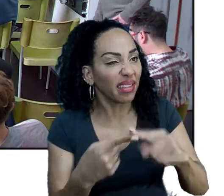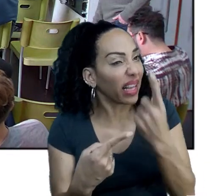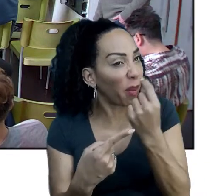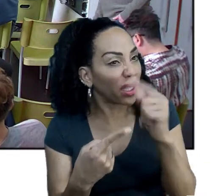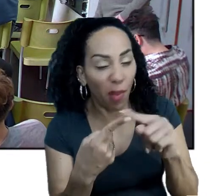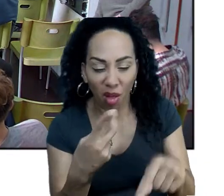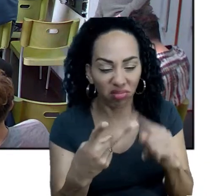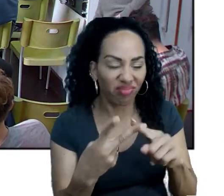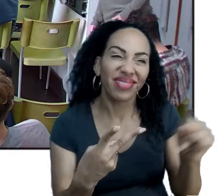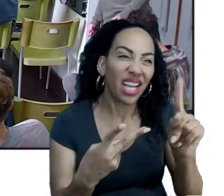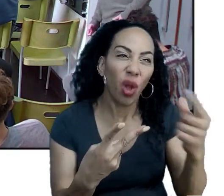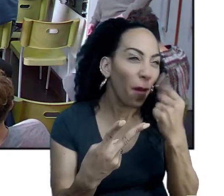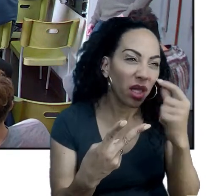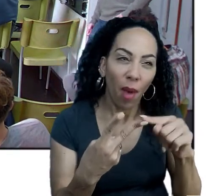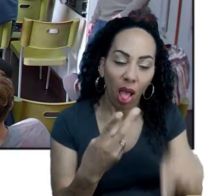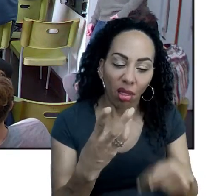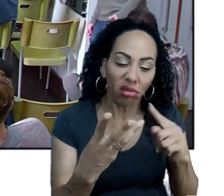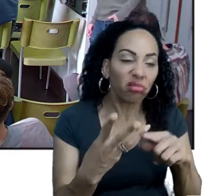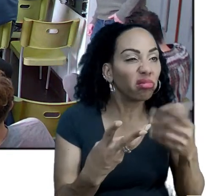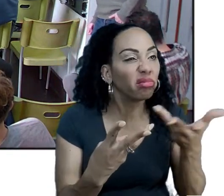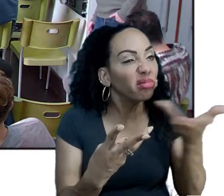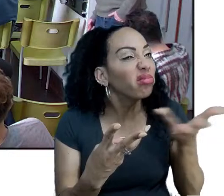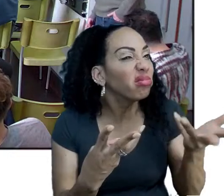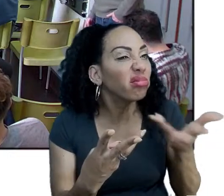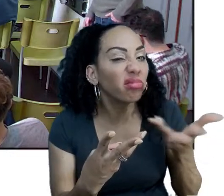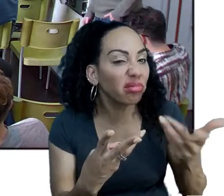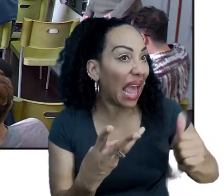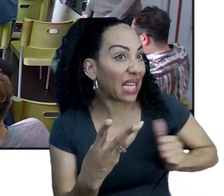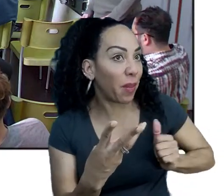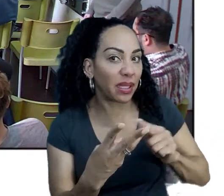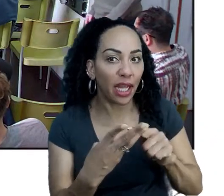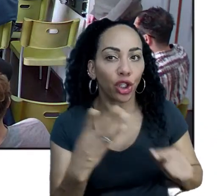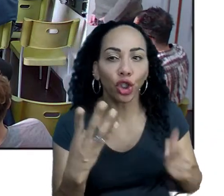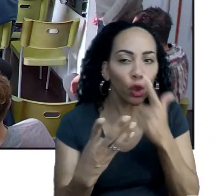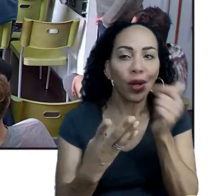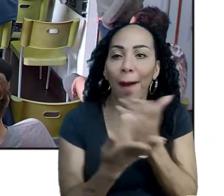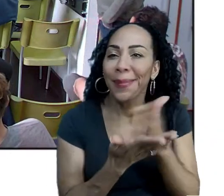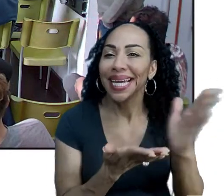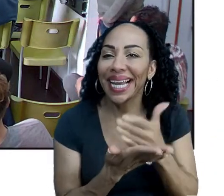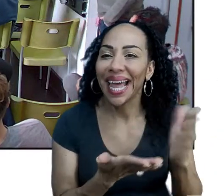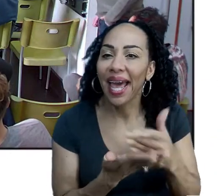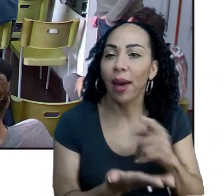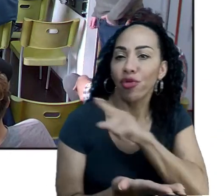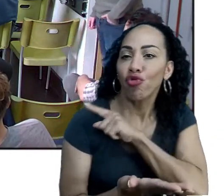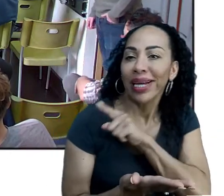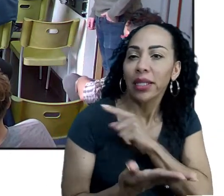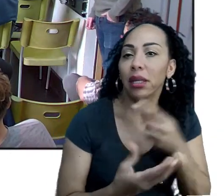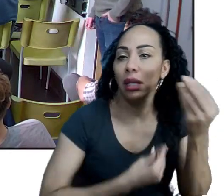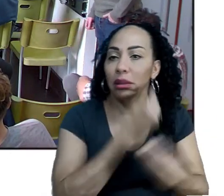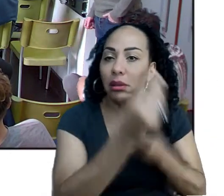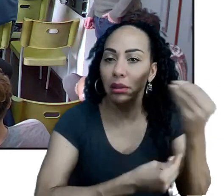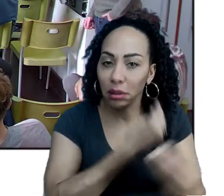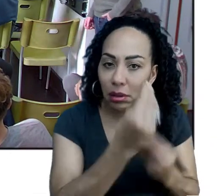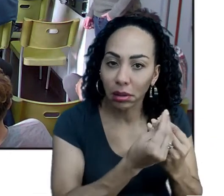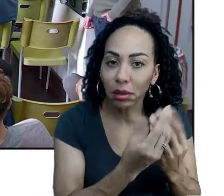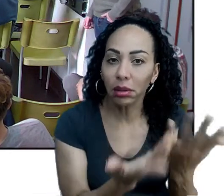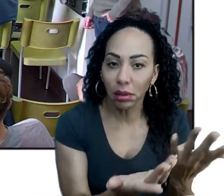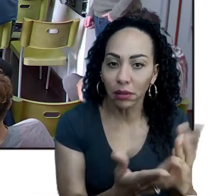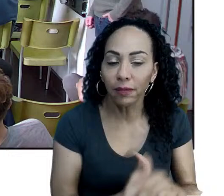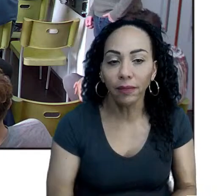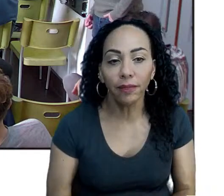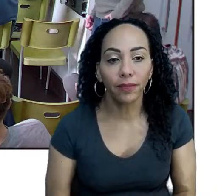possible. And you can be quite clear about what those reasons are. But also,